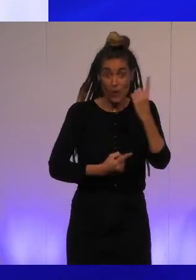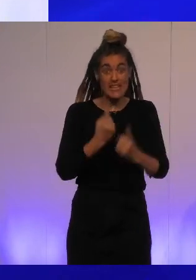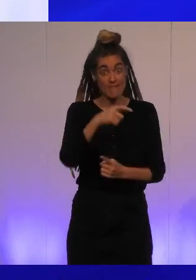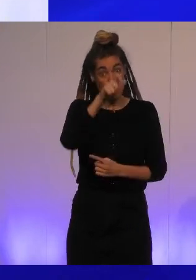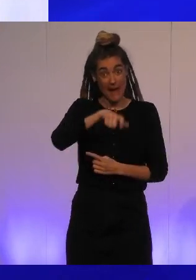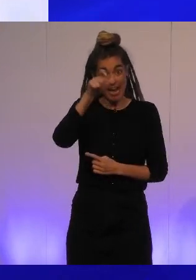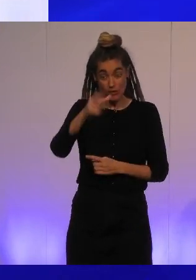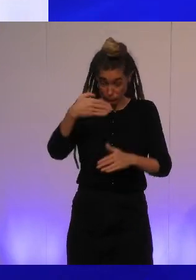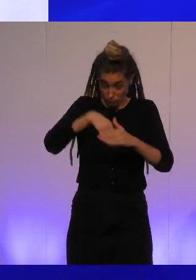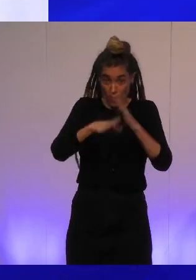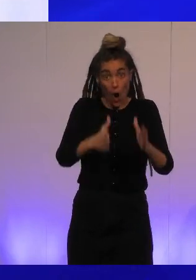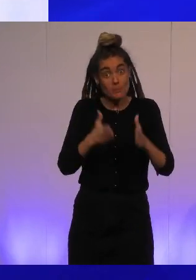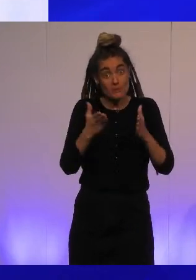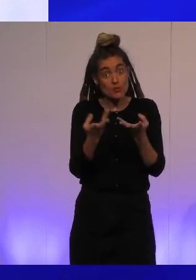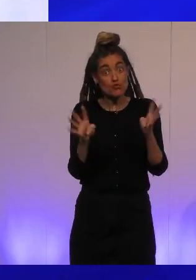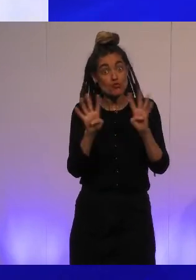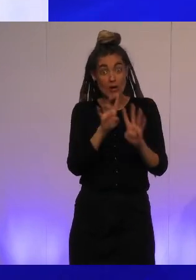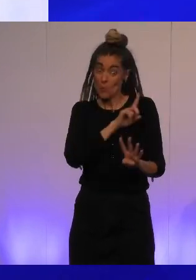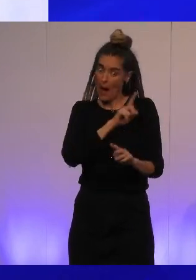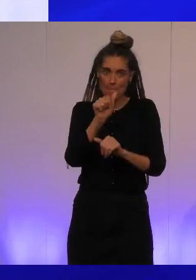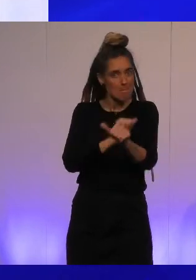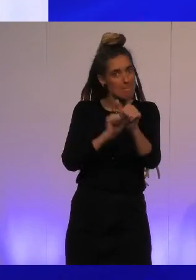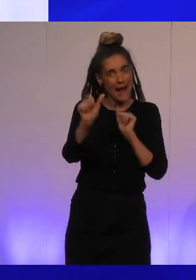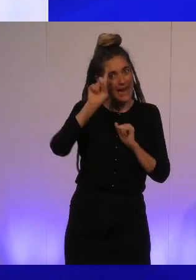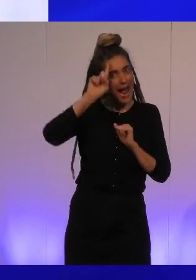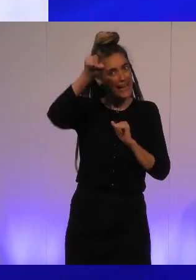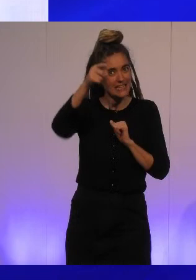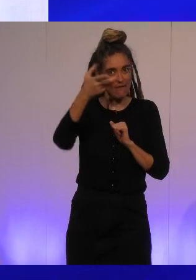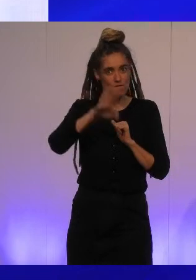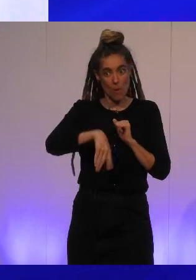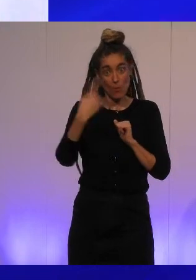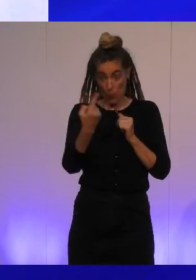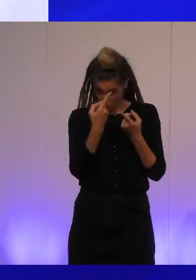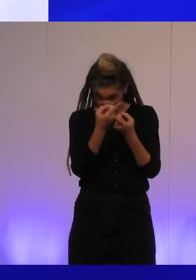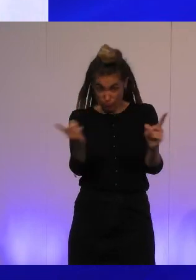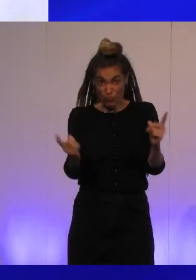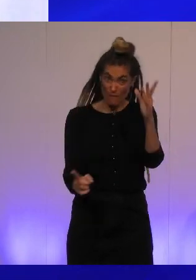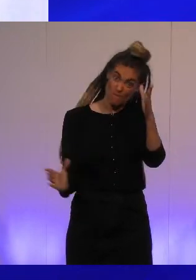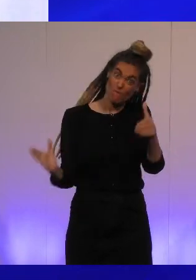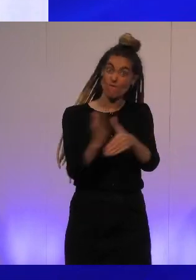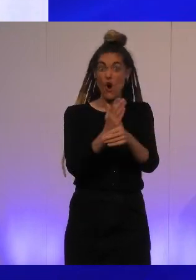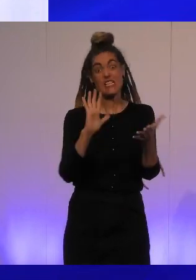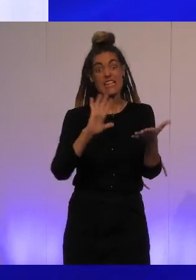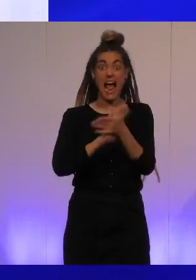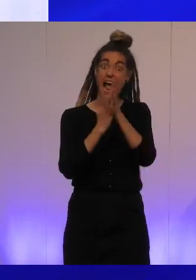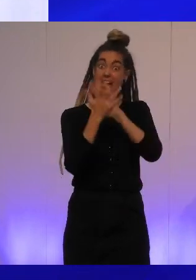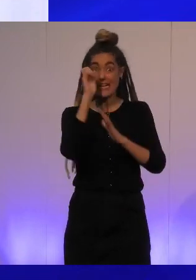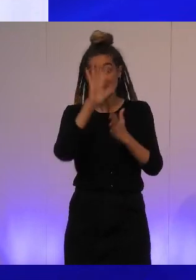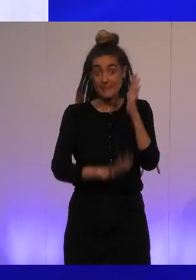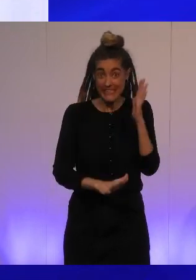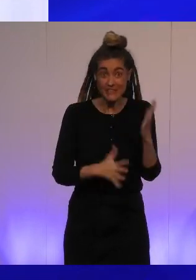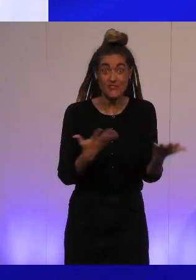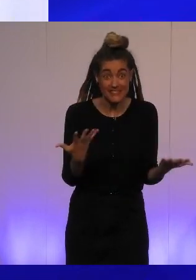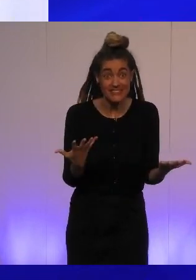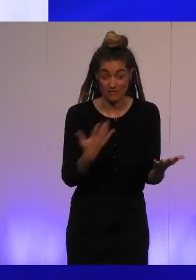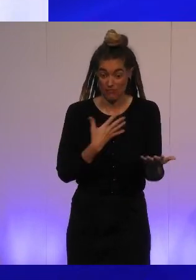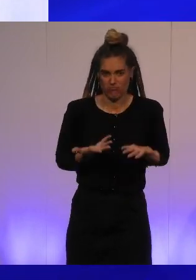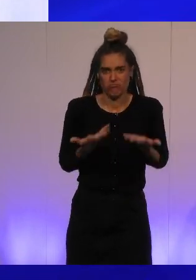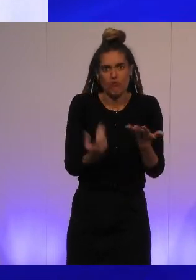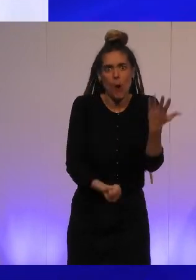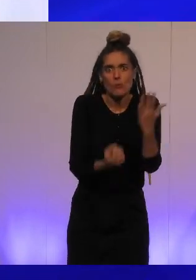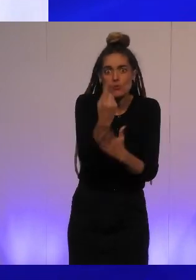Trust, because often the best ideas come from people who've had first-hand experience. So tonight's not your only opportunity to share those views with